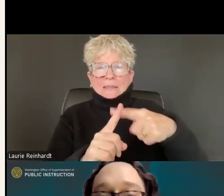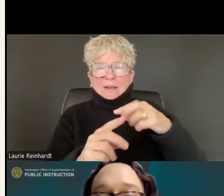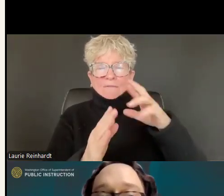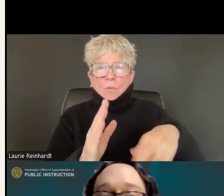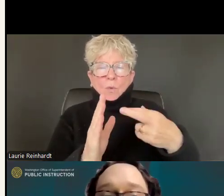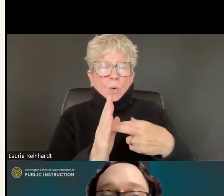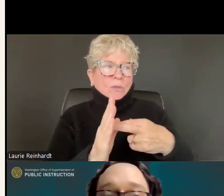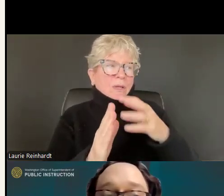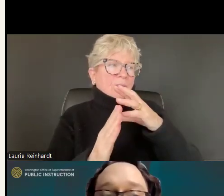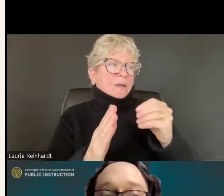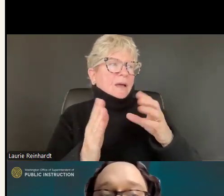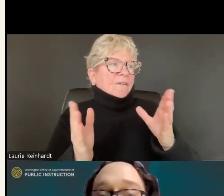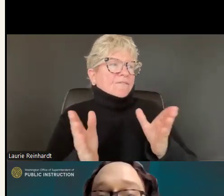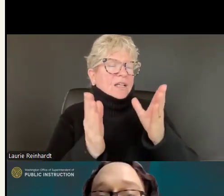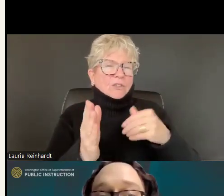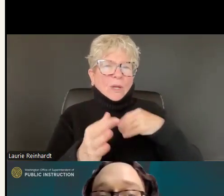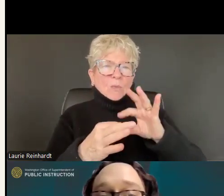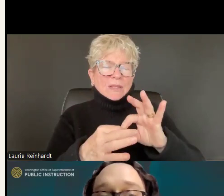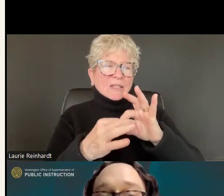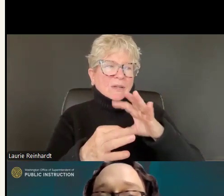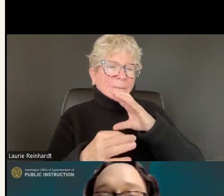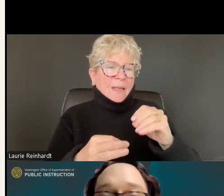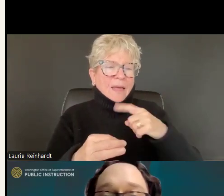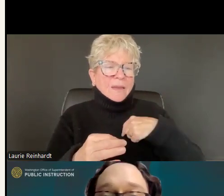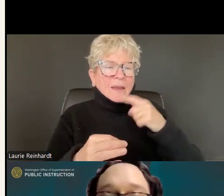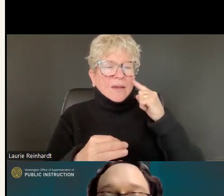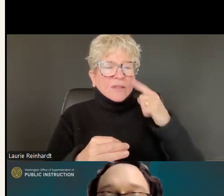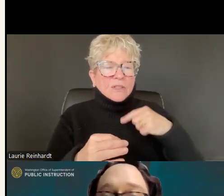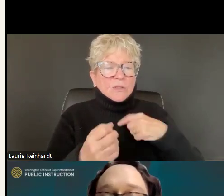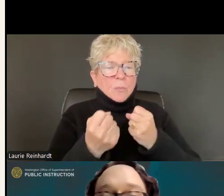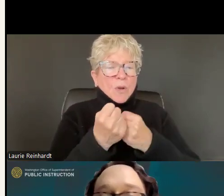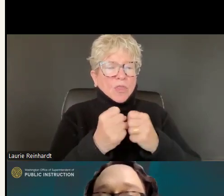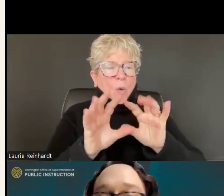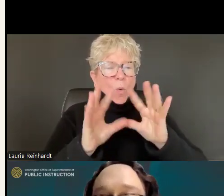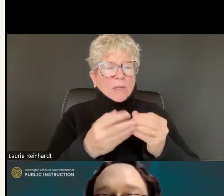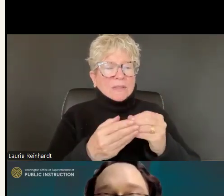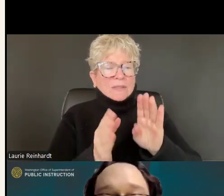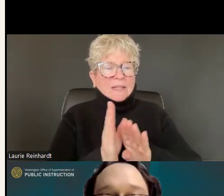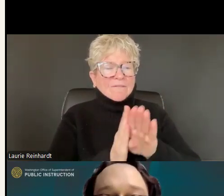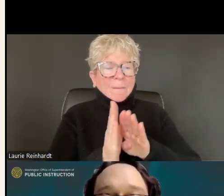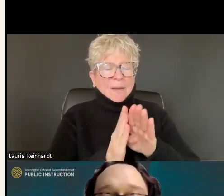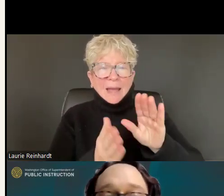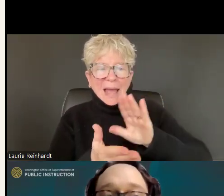their holistic development, both academically, socially, and emotionally. I couldn't emphasize that enough.